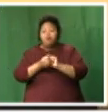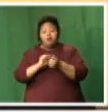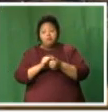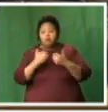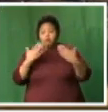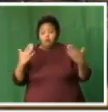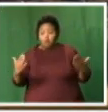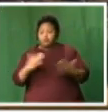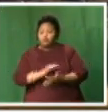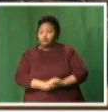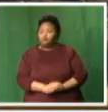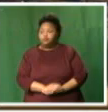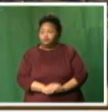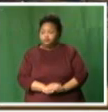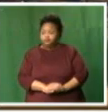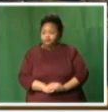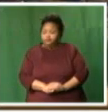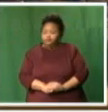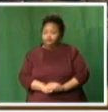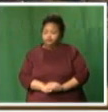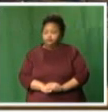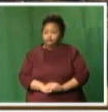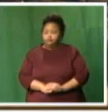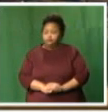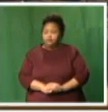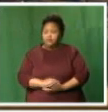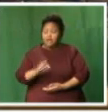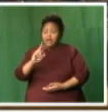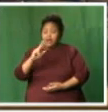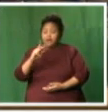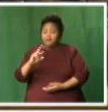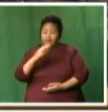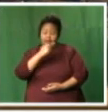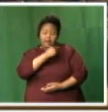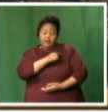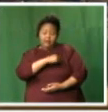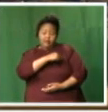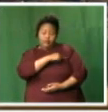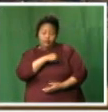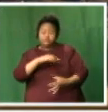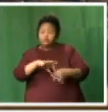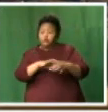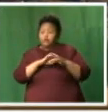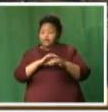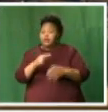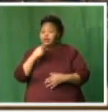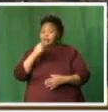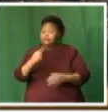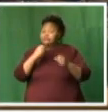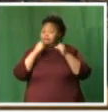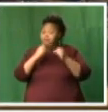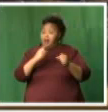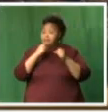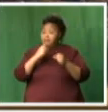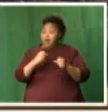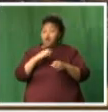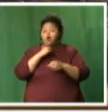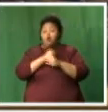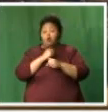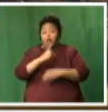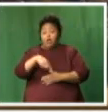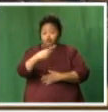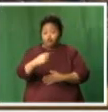kusikhona. Inhlangano yesiphambano lesibovu ithi solo iyasebenza miningi imisebenzi leyichubako emimangweni